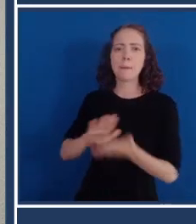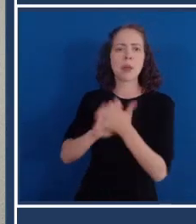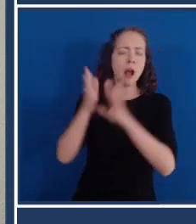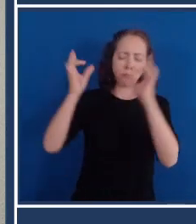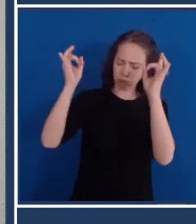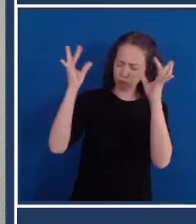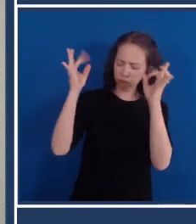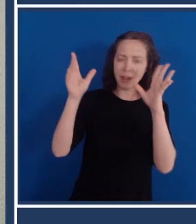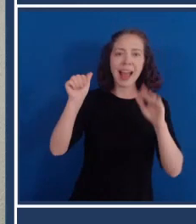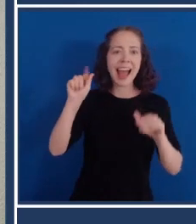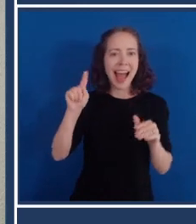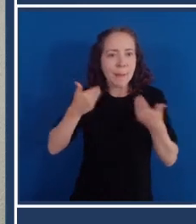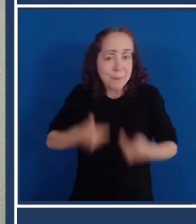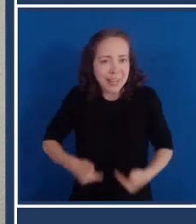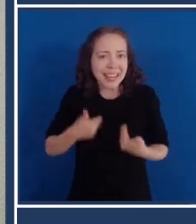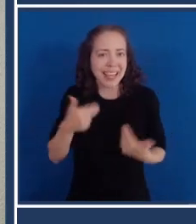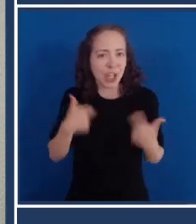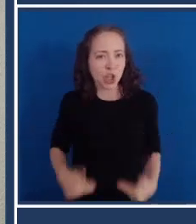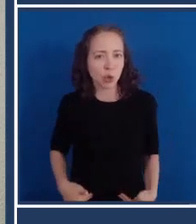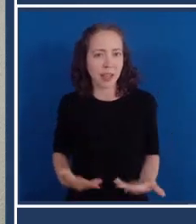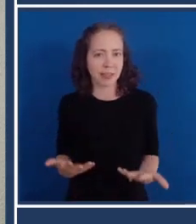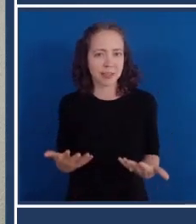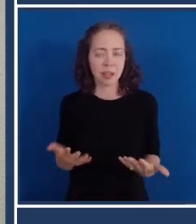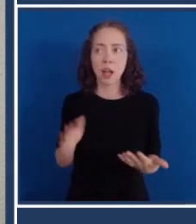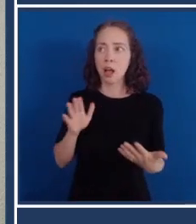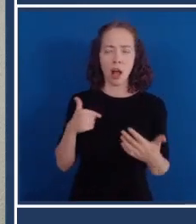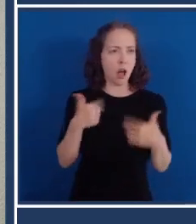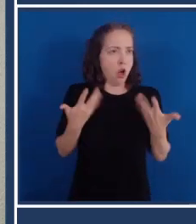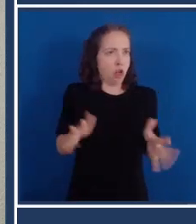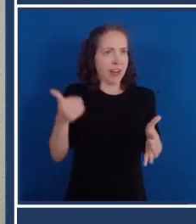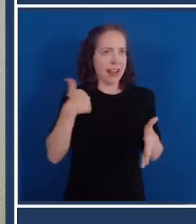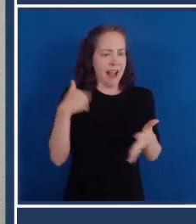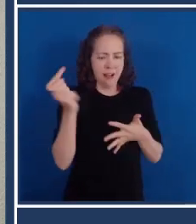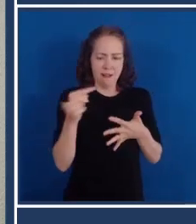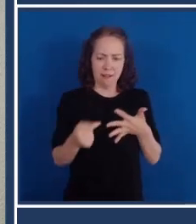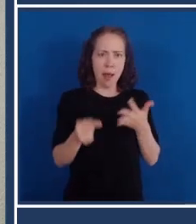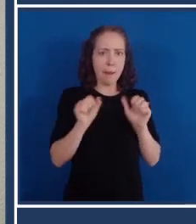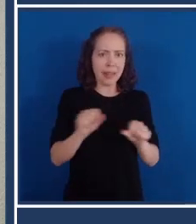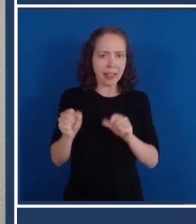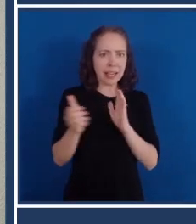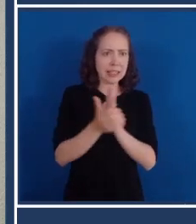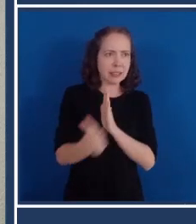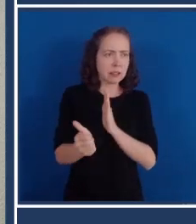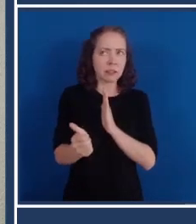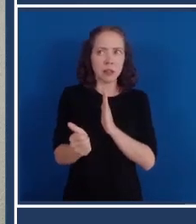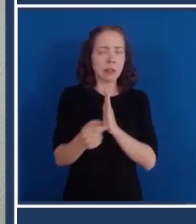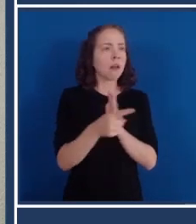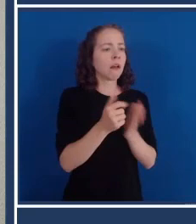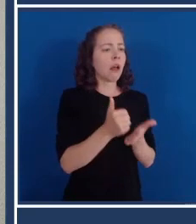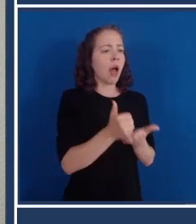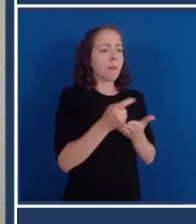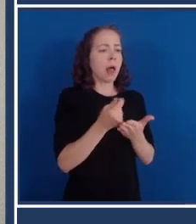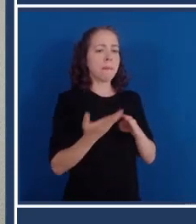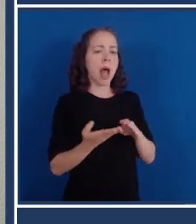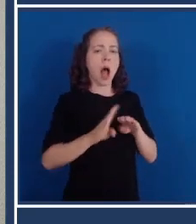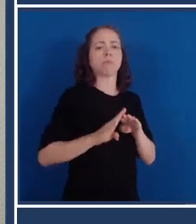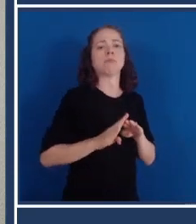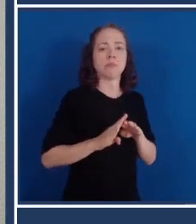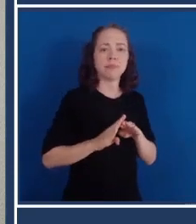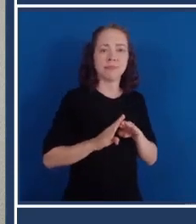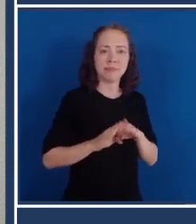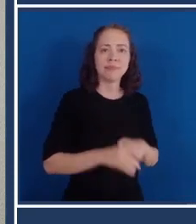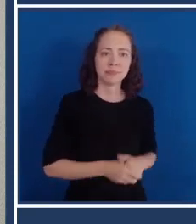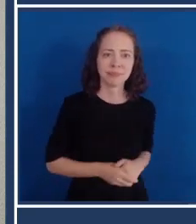capabilities that they already have. Indeed, I think part of what makes AI so promising is the fact that computers